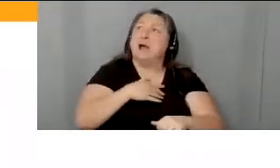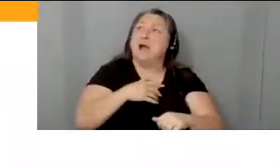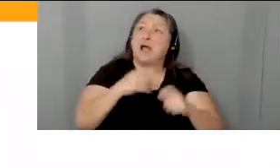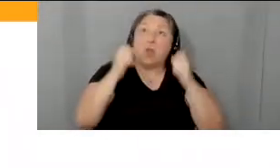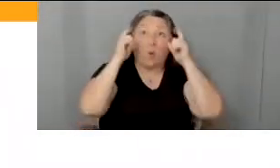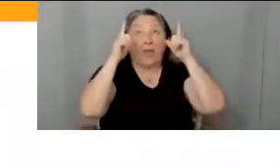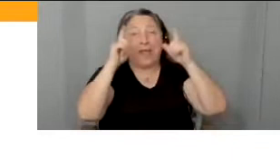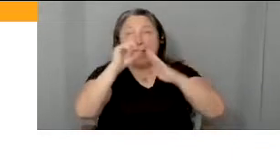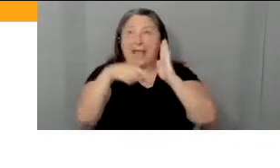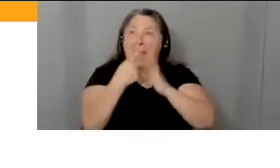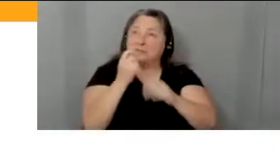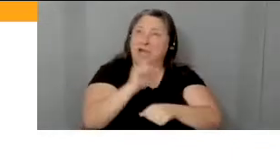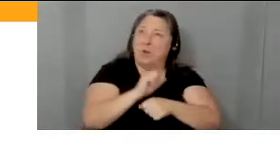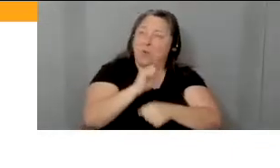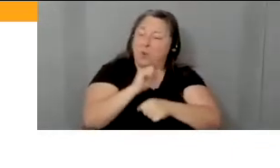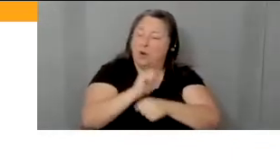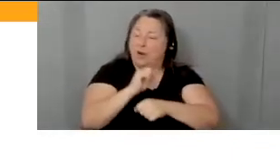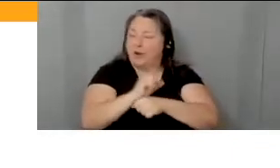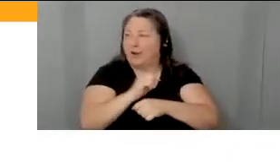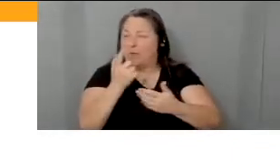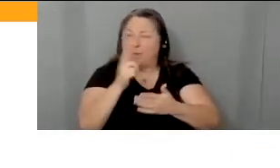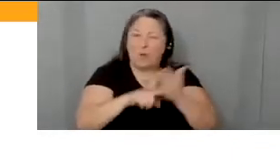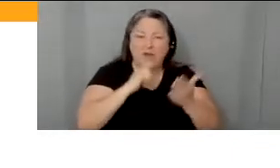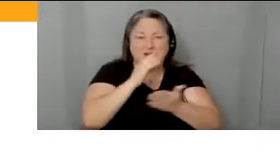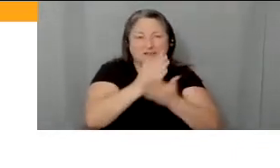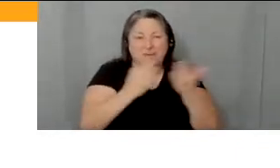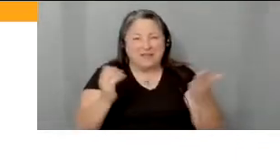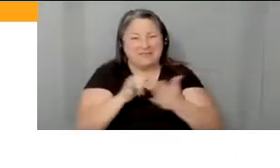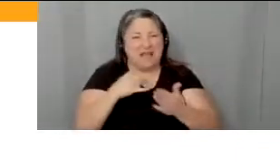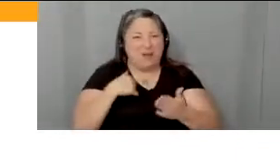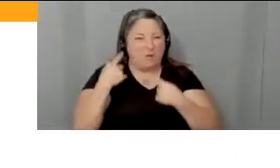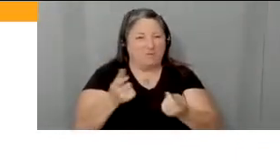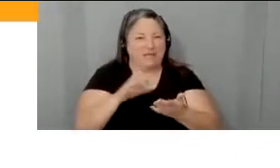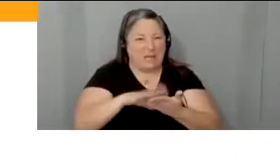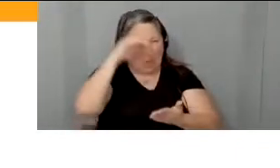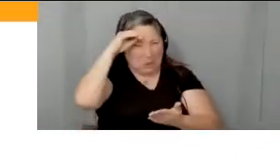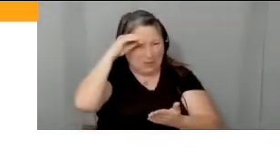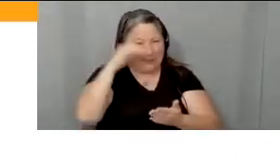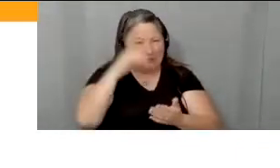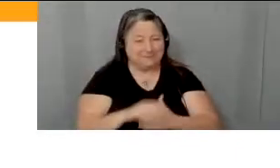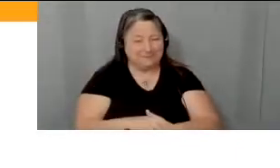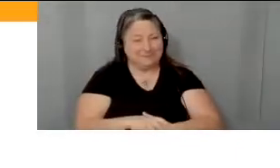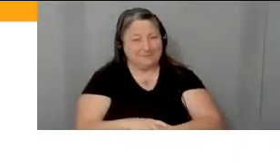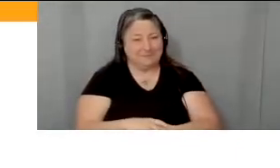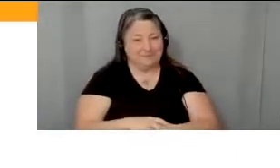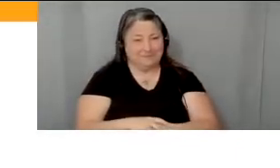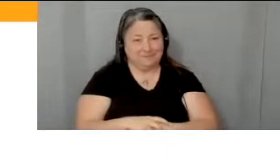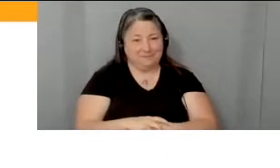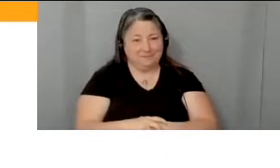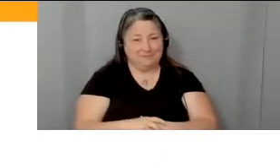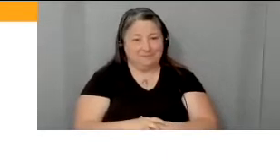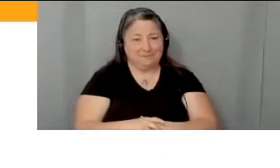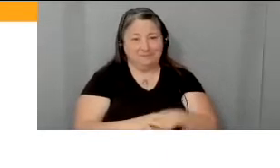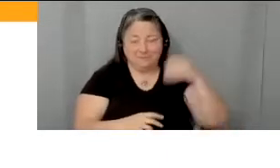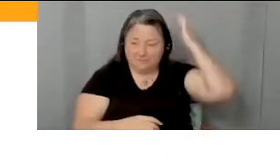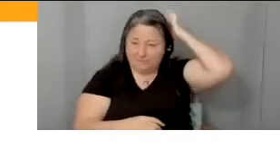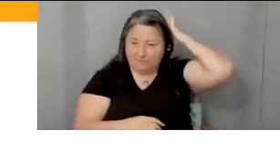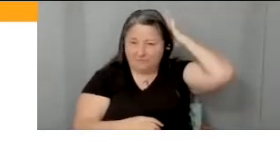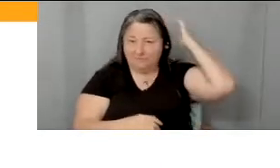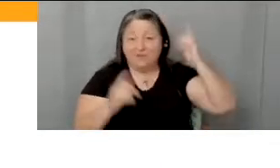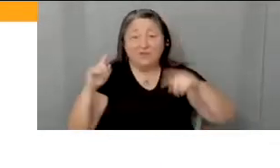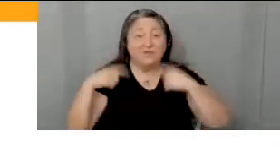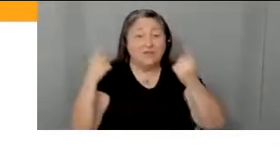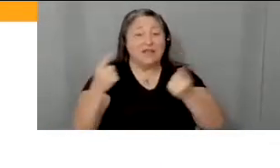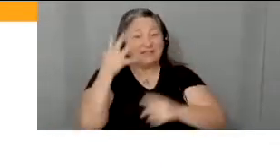hours at work? Well, what are some of those things that we've been learning? So next slide, please. So for the last 5 years or so,